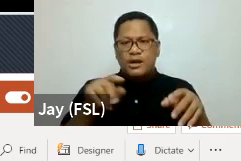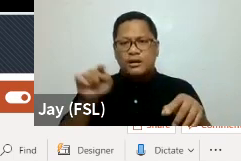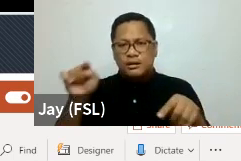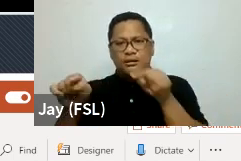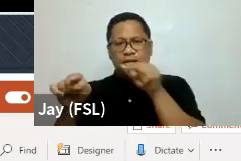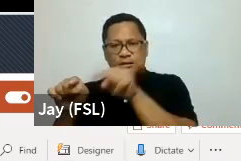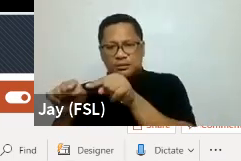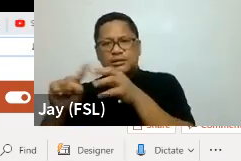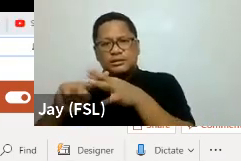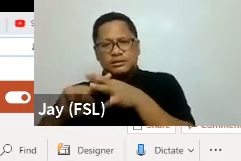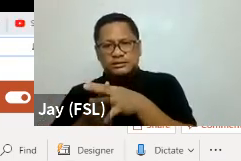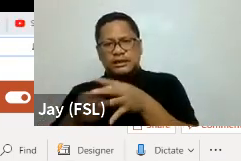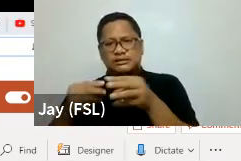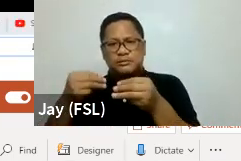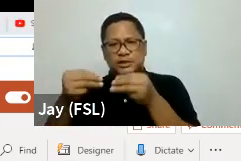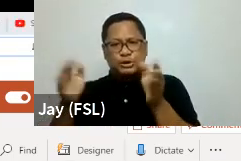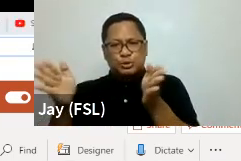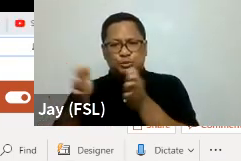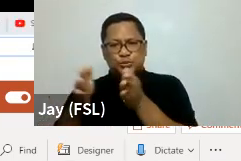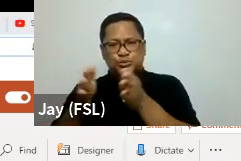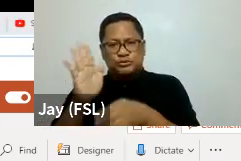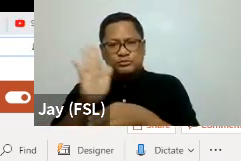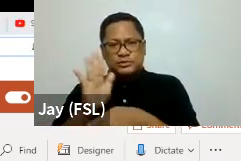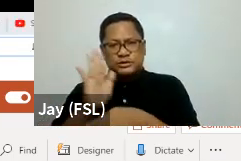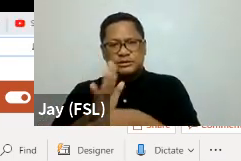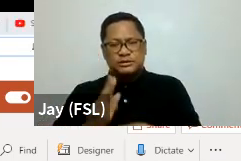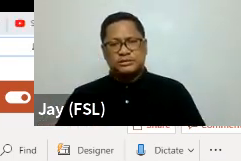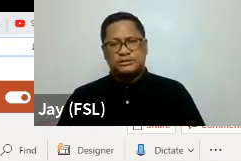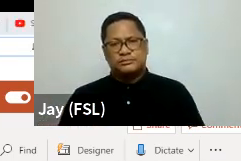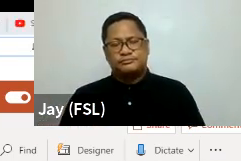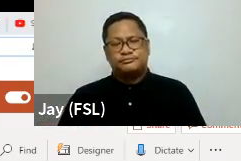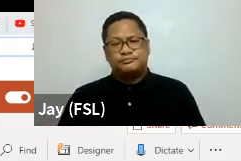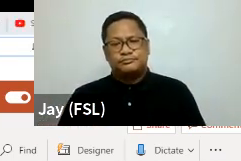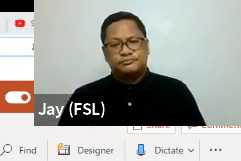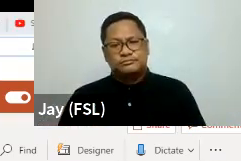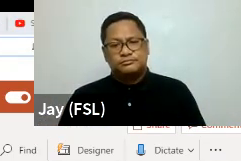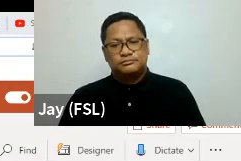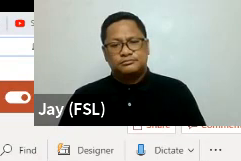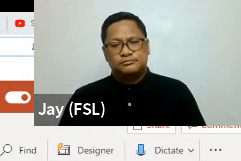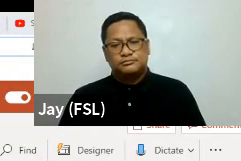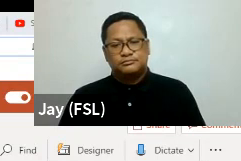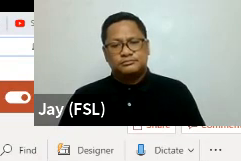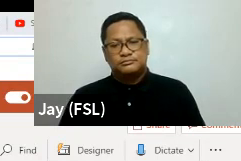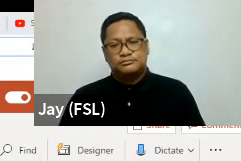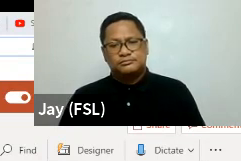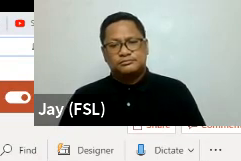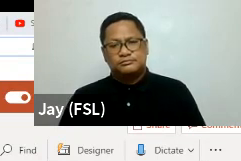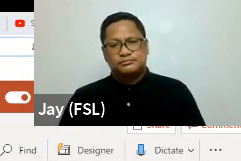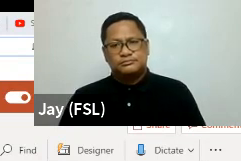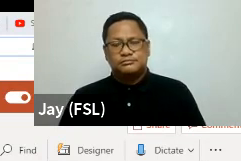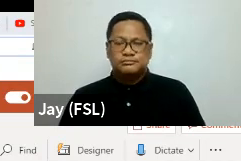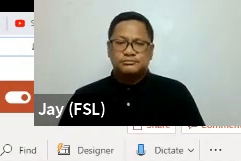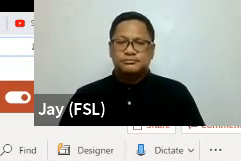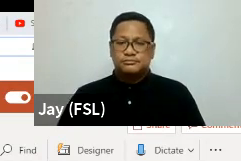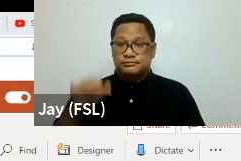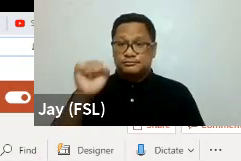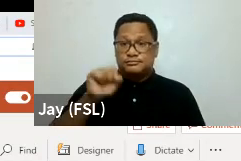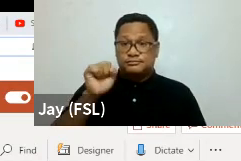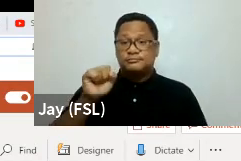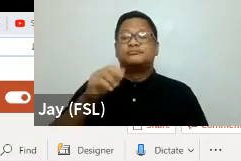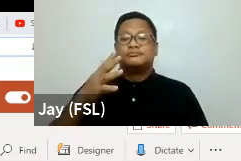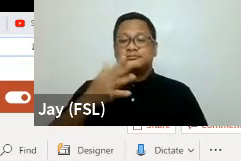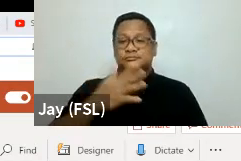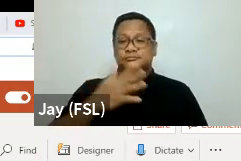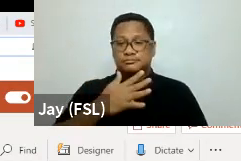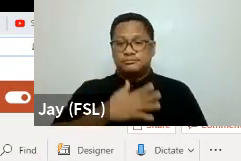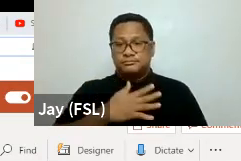starting managing a small business, a cottage business in fact. Okay. And this has been my formula for